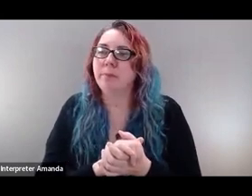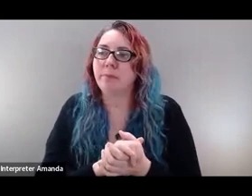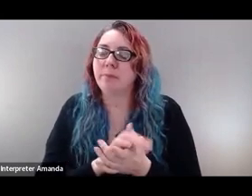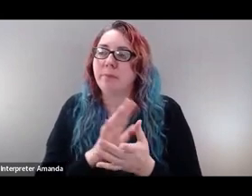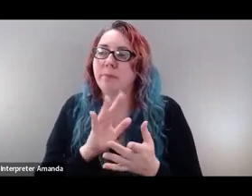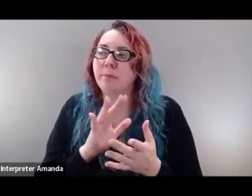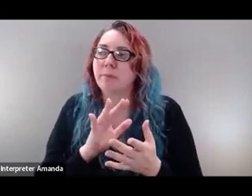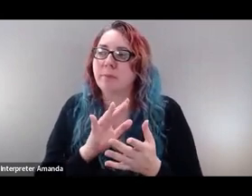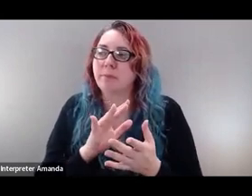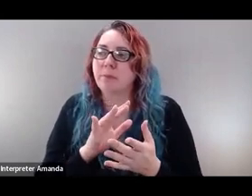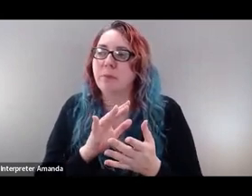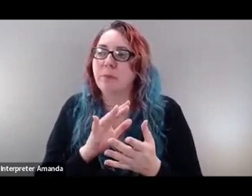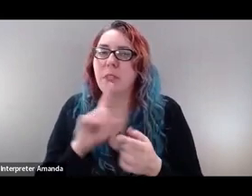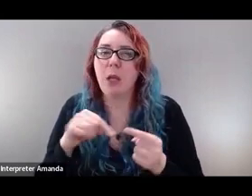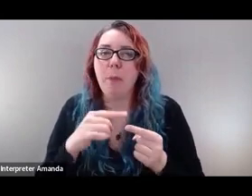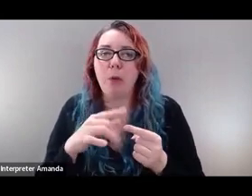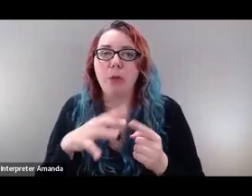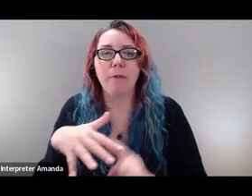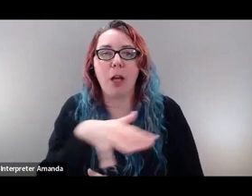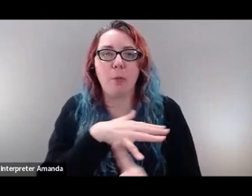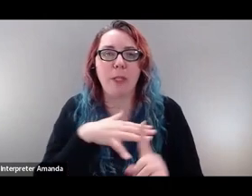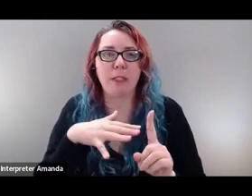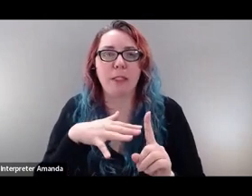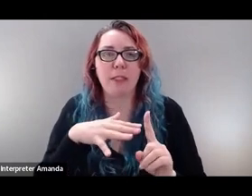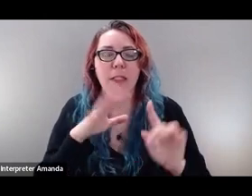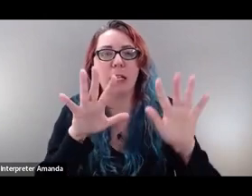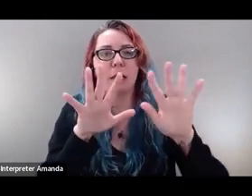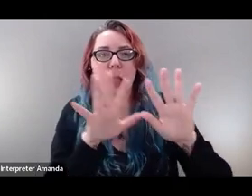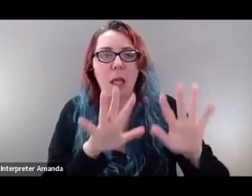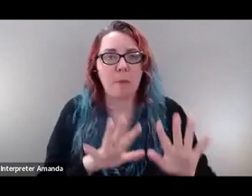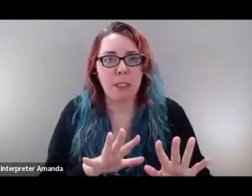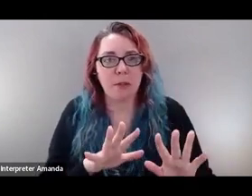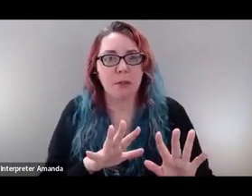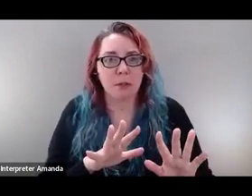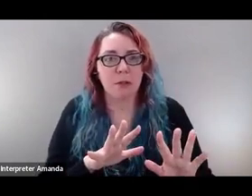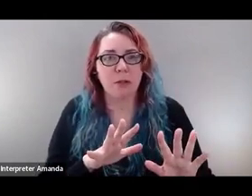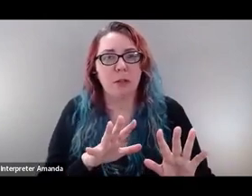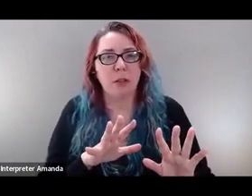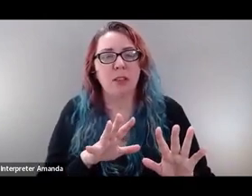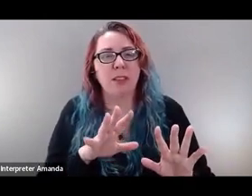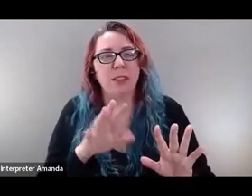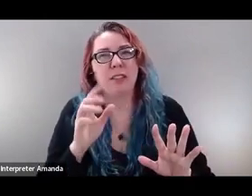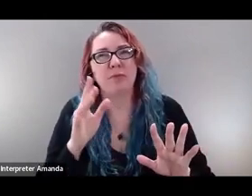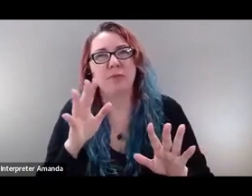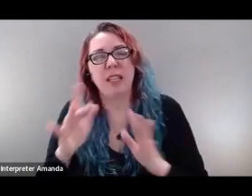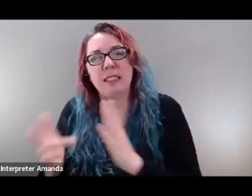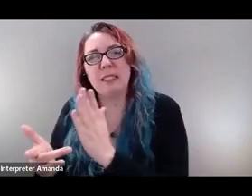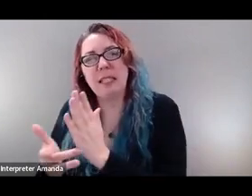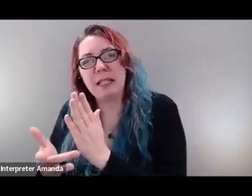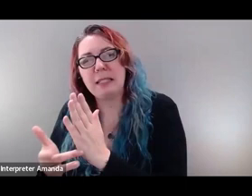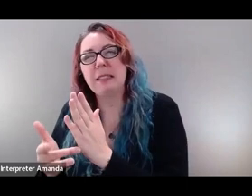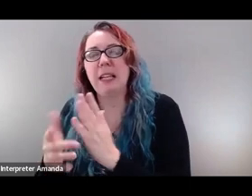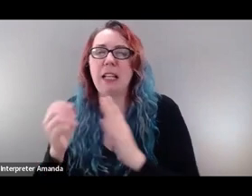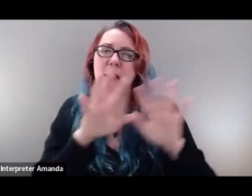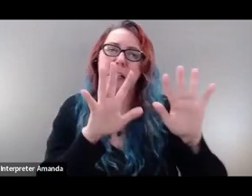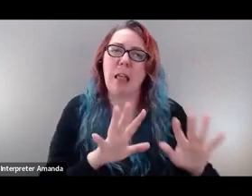about the climate and the environment and the intersection between tech and and climate change, but also